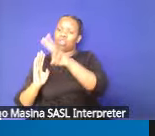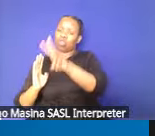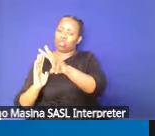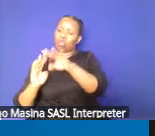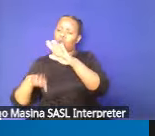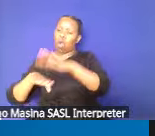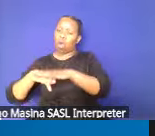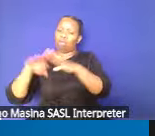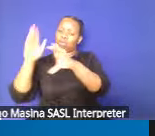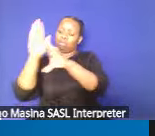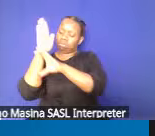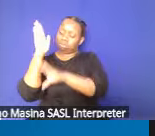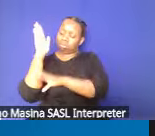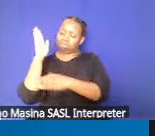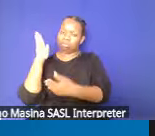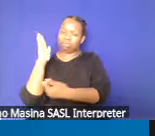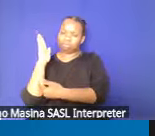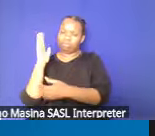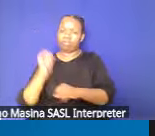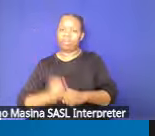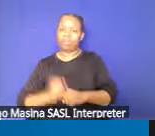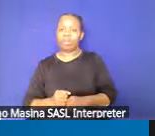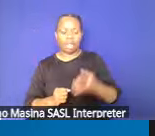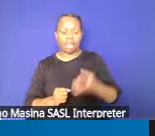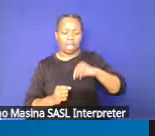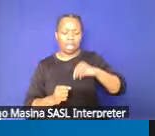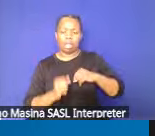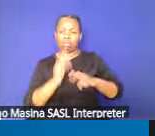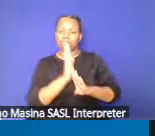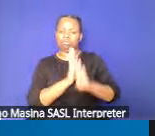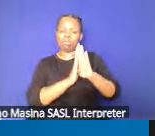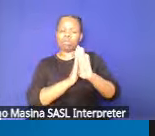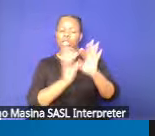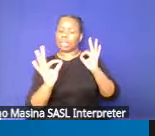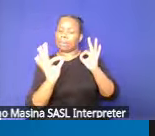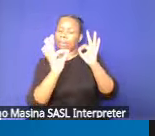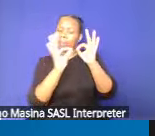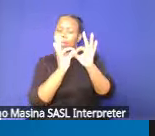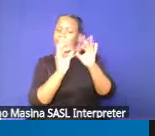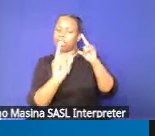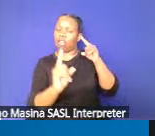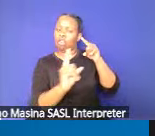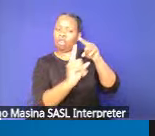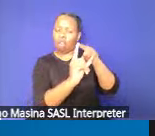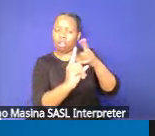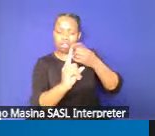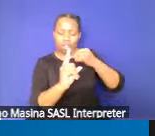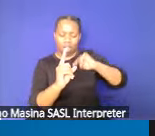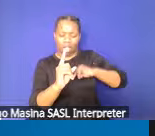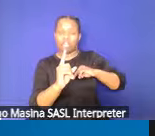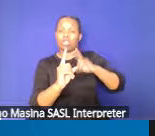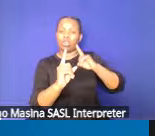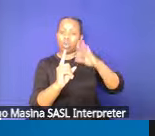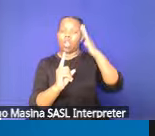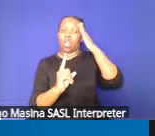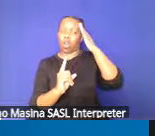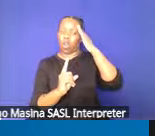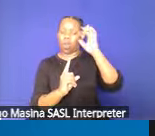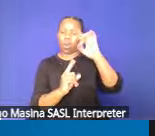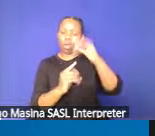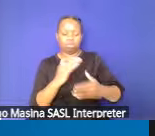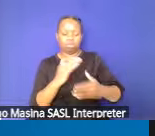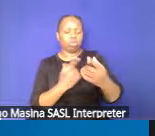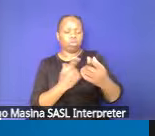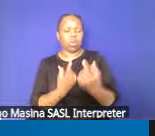So us in developing those specific goals as SARS, we are being intentional in terms of what we want to